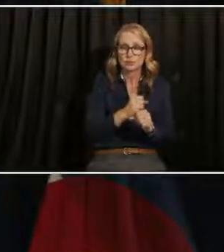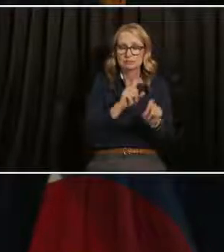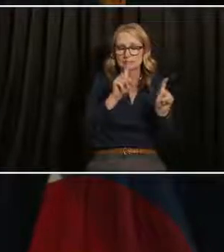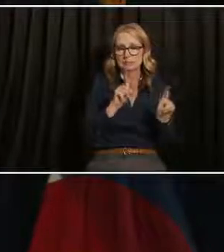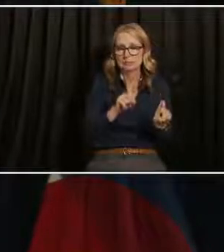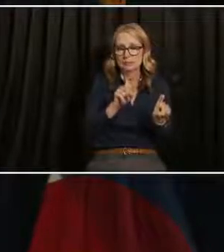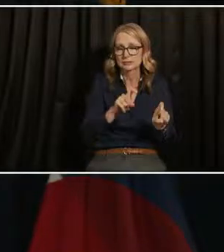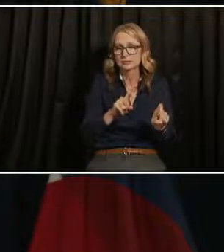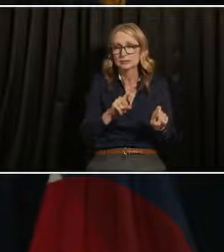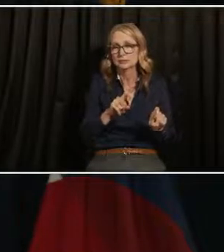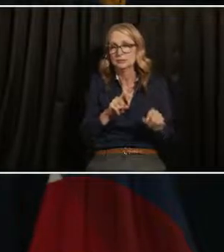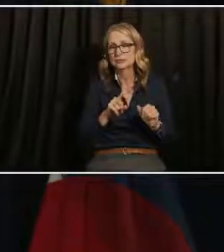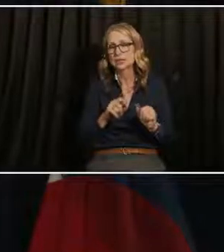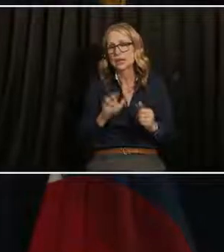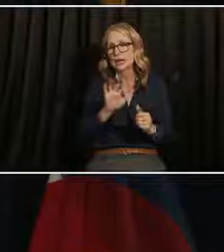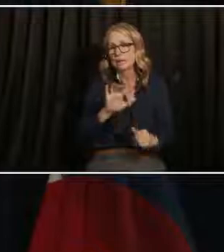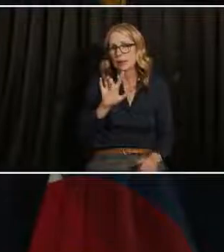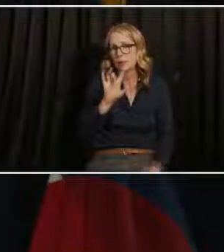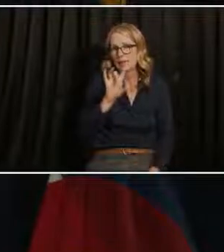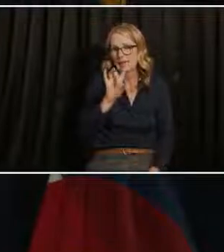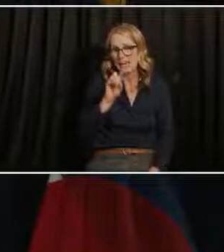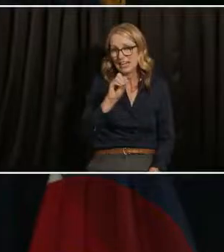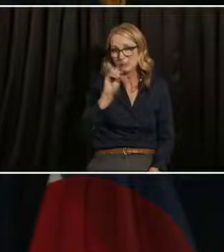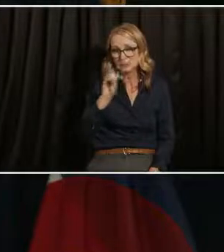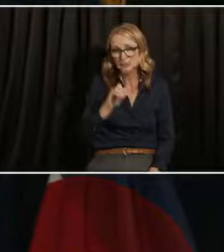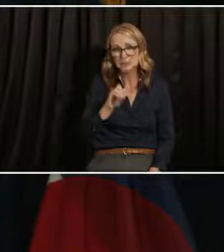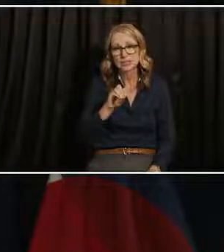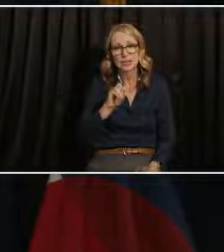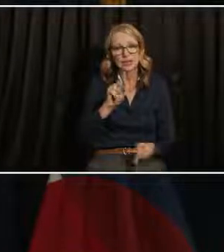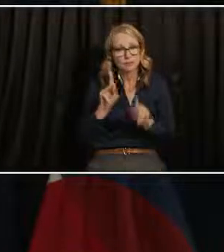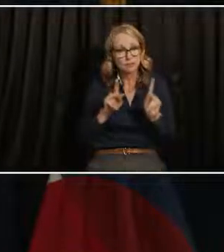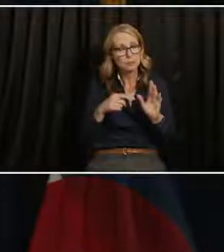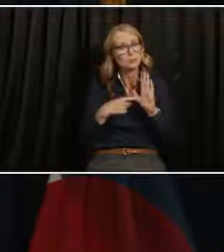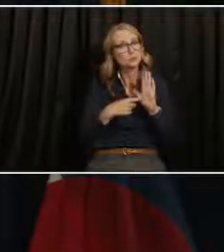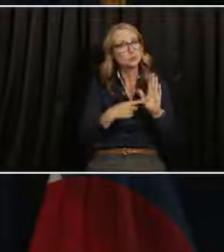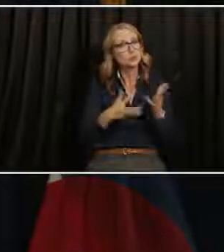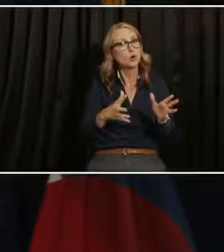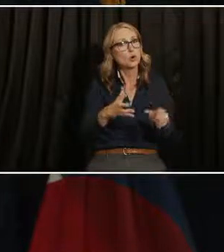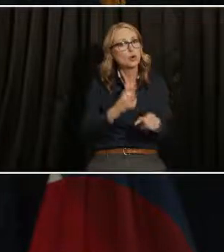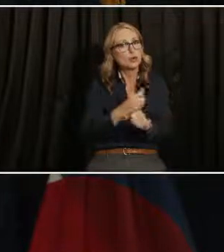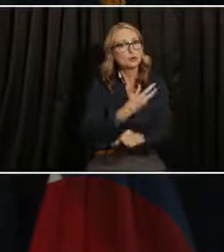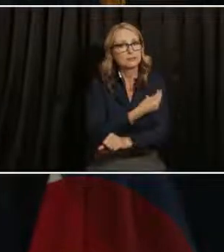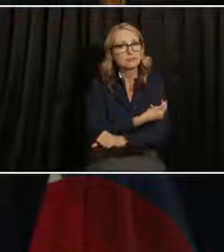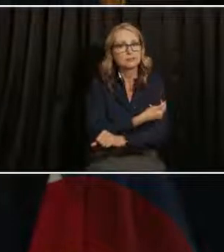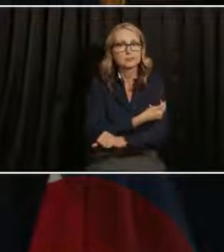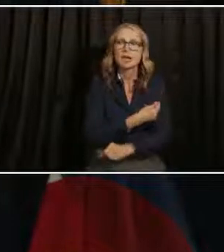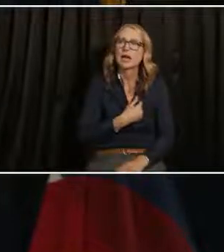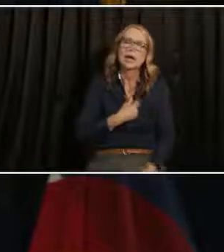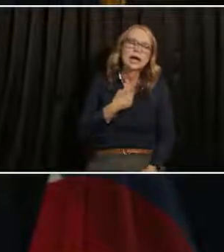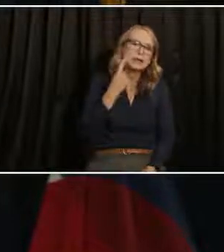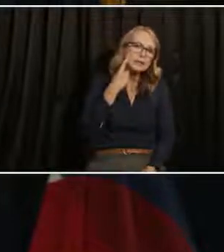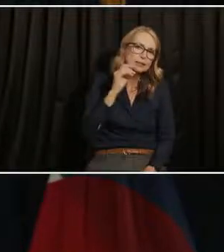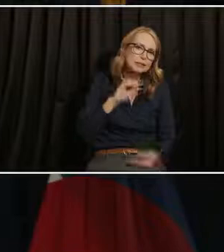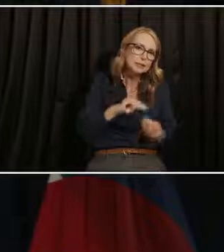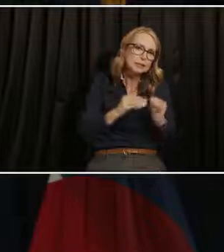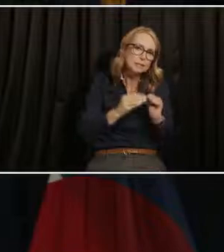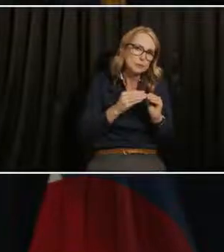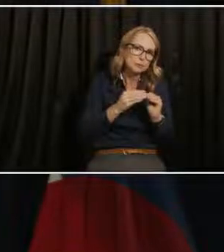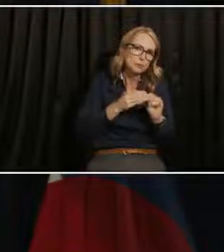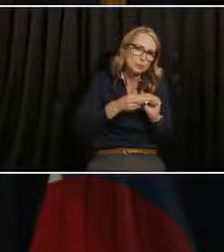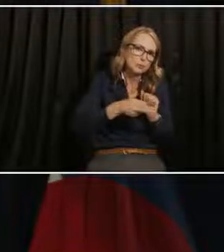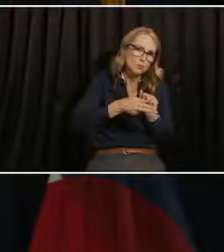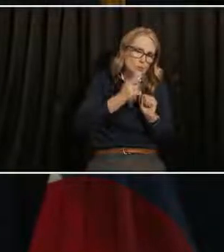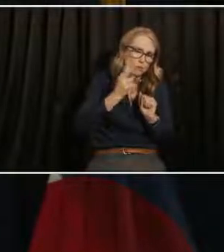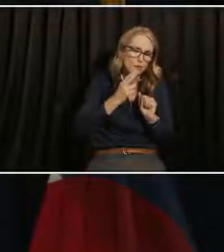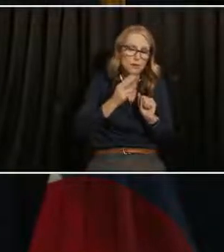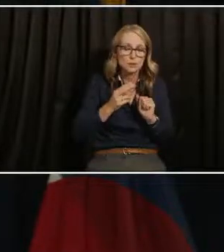20,274, just about 80%, have demonstrated that they are vaccinated. The number is probably higher. There's still some that will be coming in. The